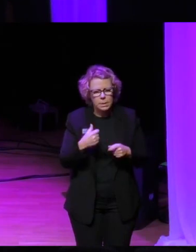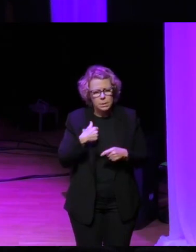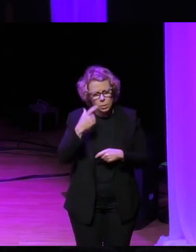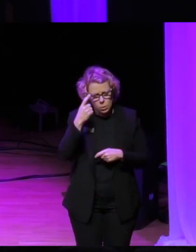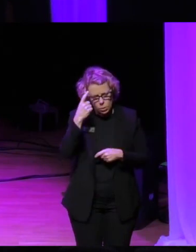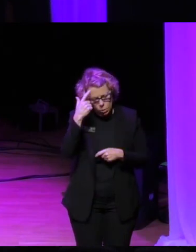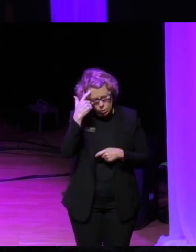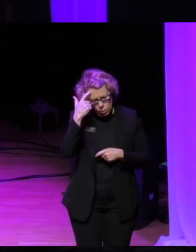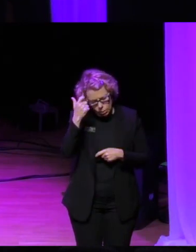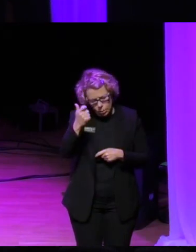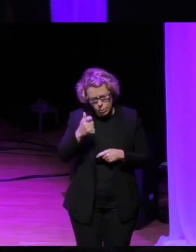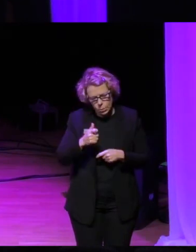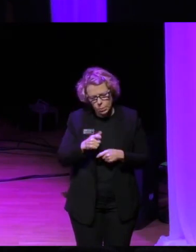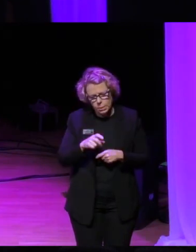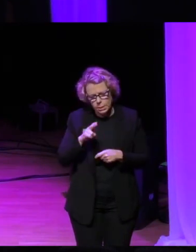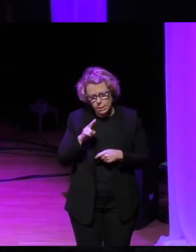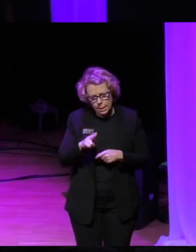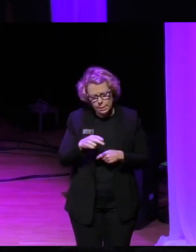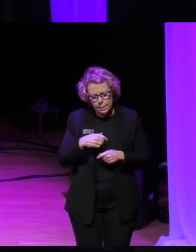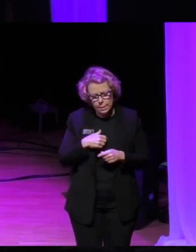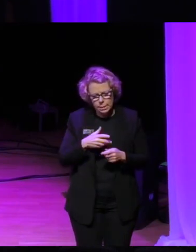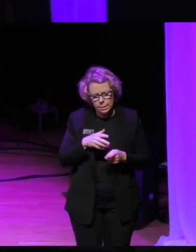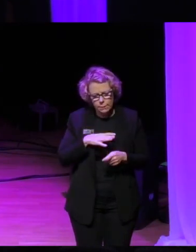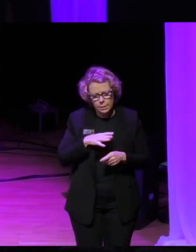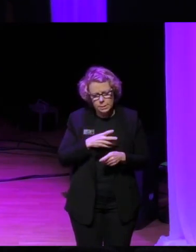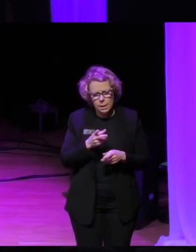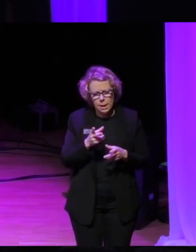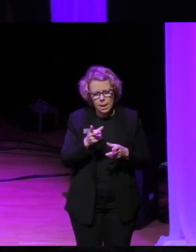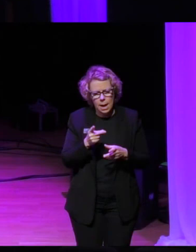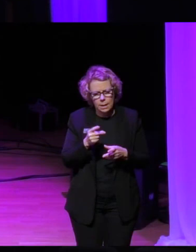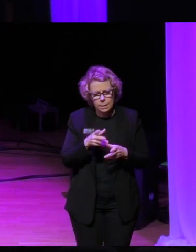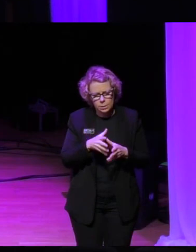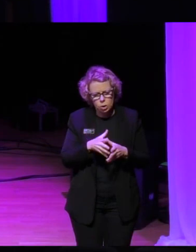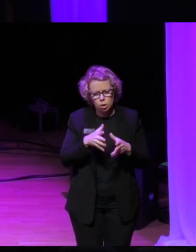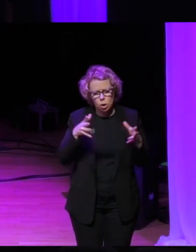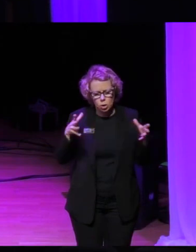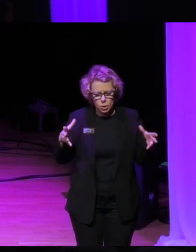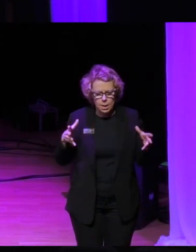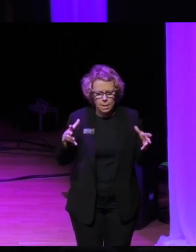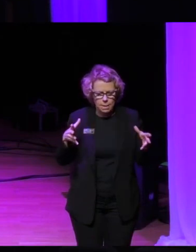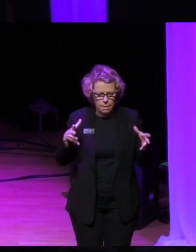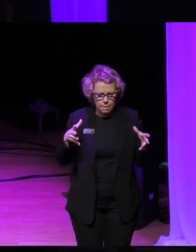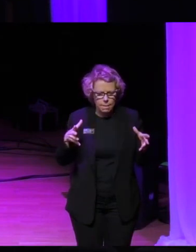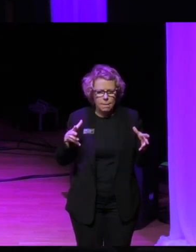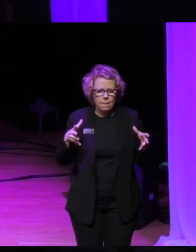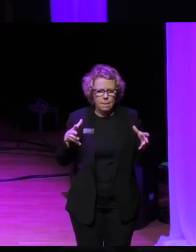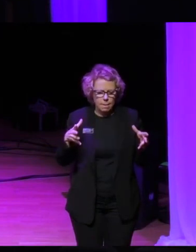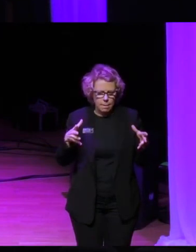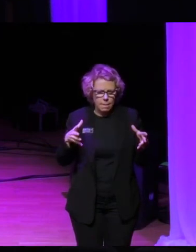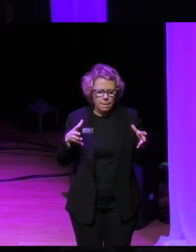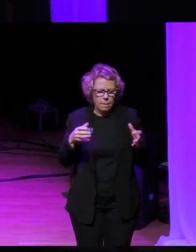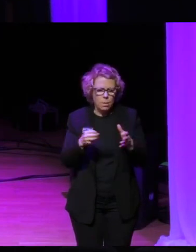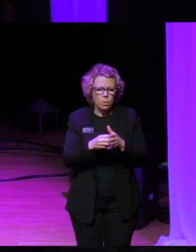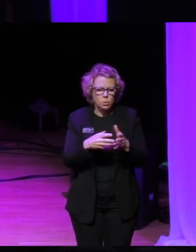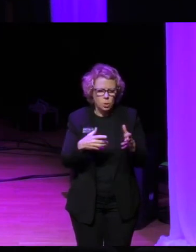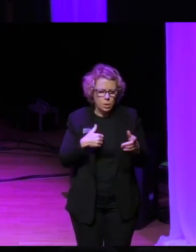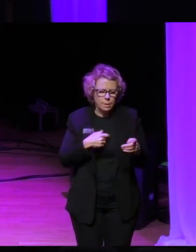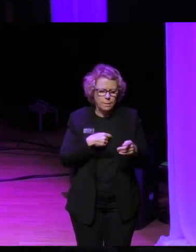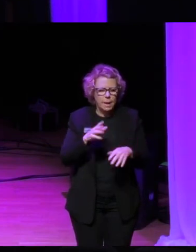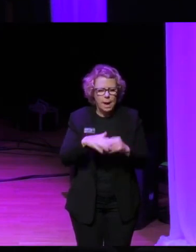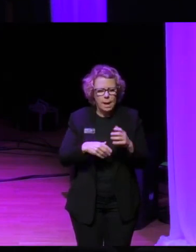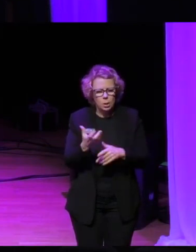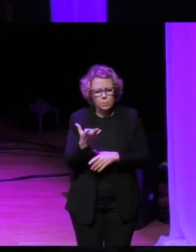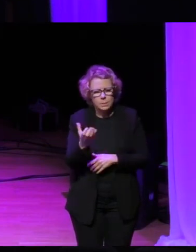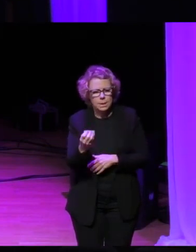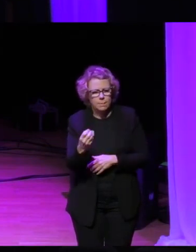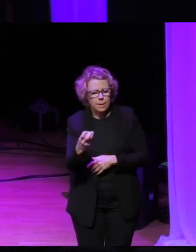that, as I mentioned, we have long done with every administration. So I hope that the message